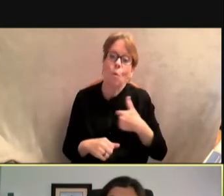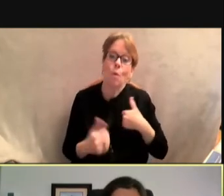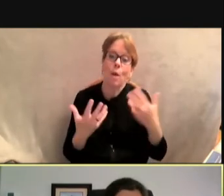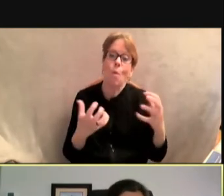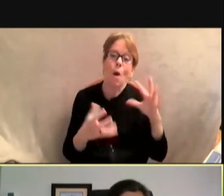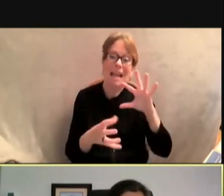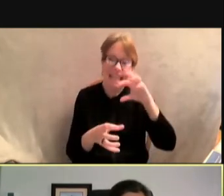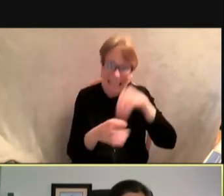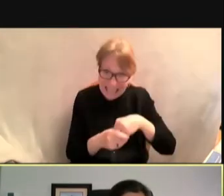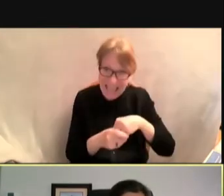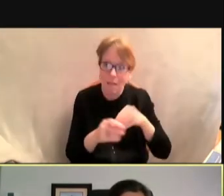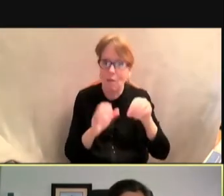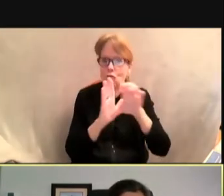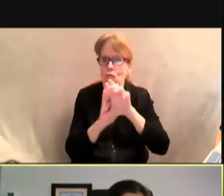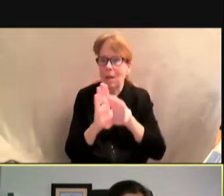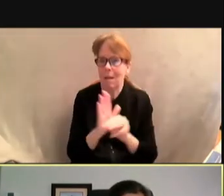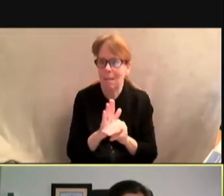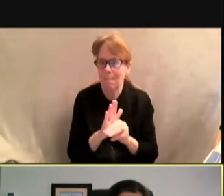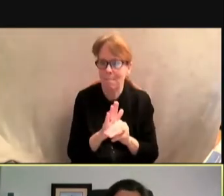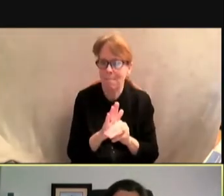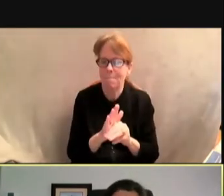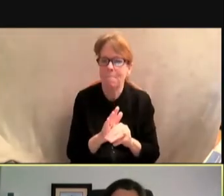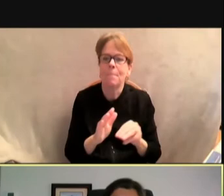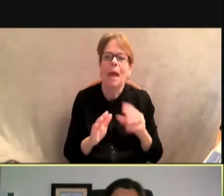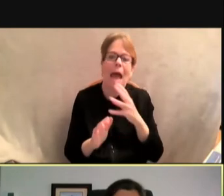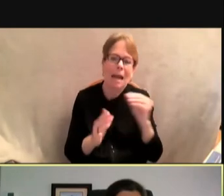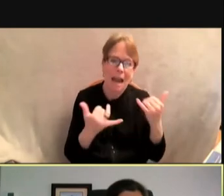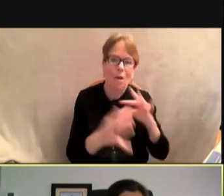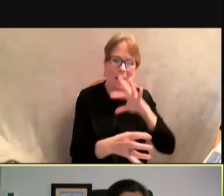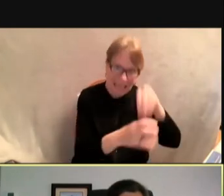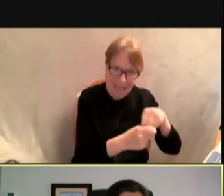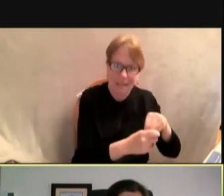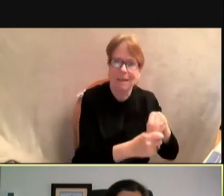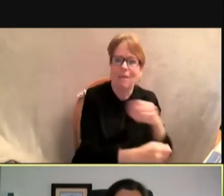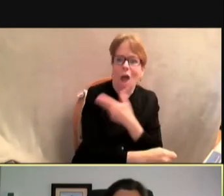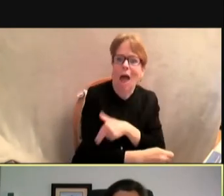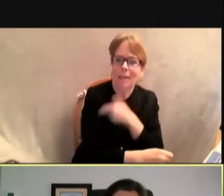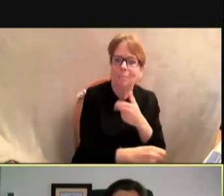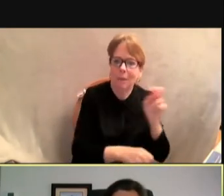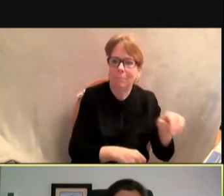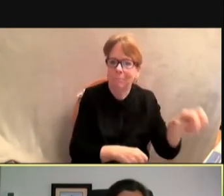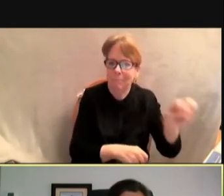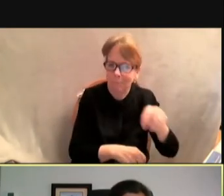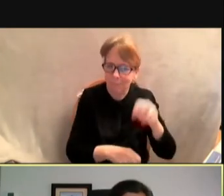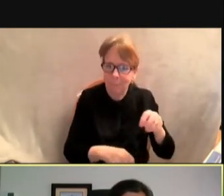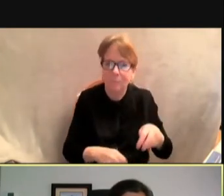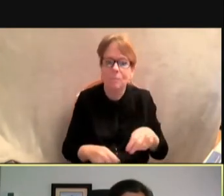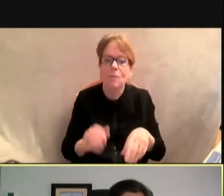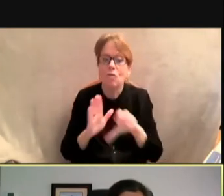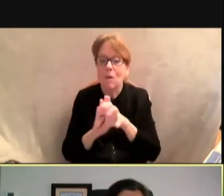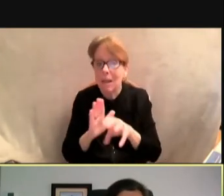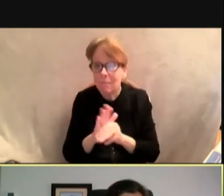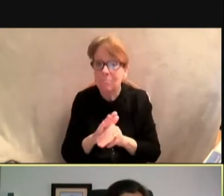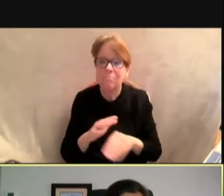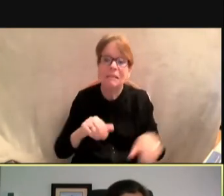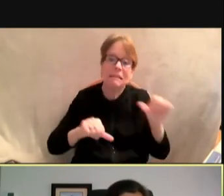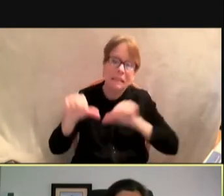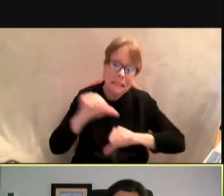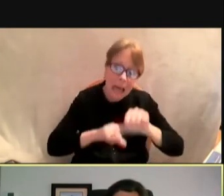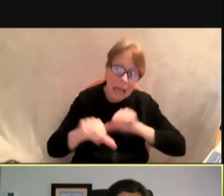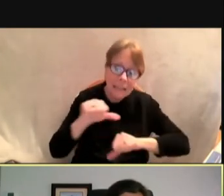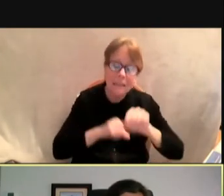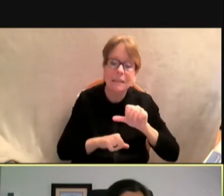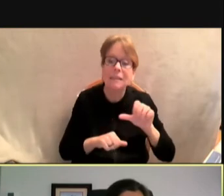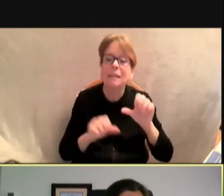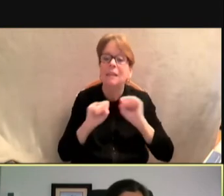now moving into the clinical realm. Our content is included in courses on professionalism, basic science, clinical exam, social medicine,